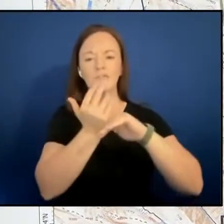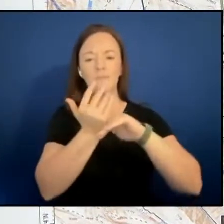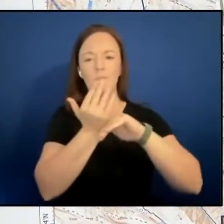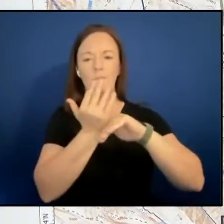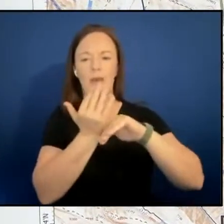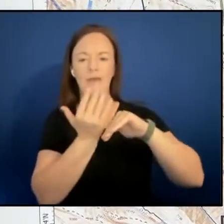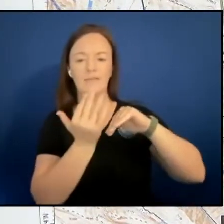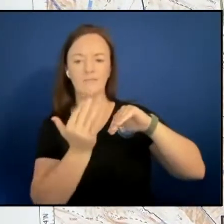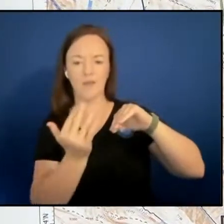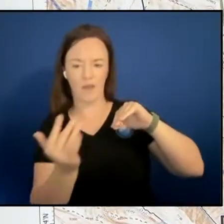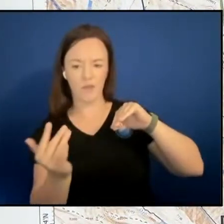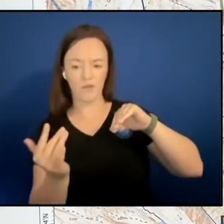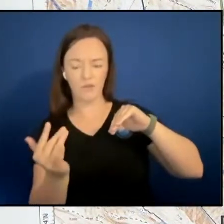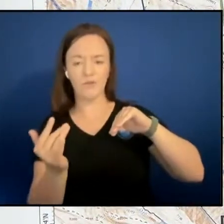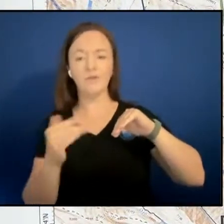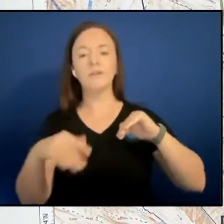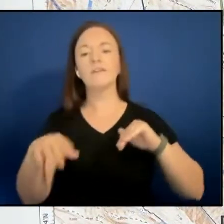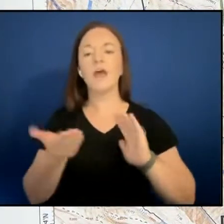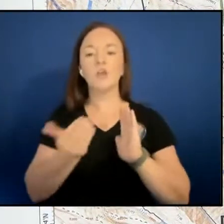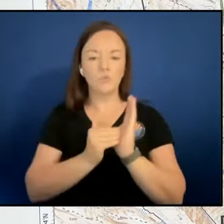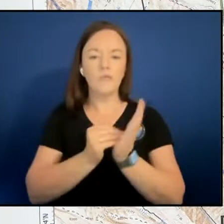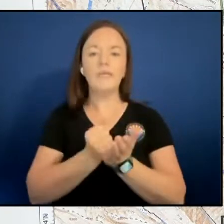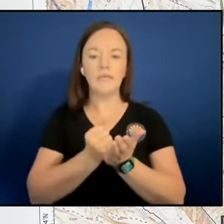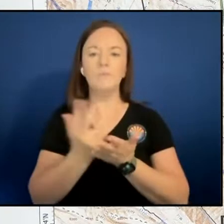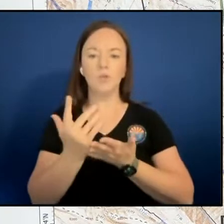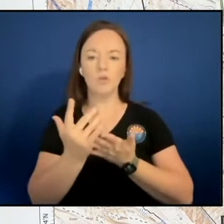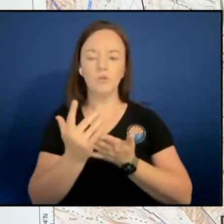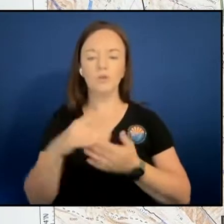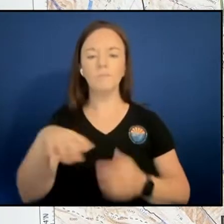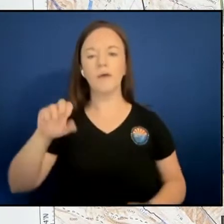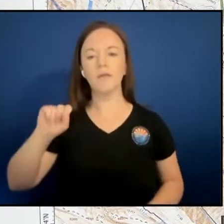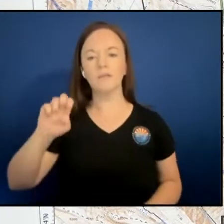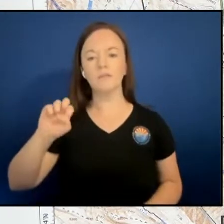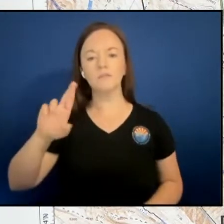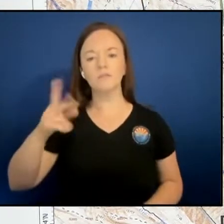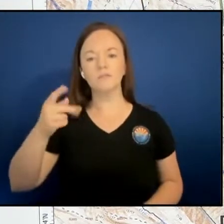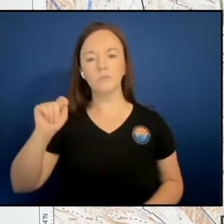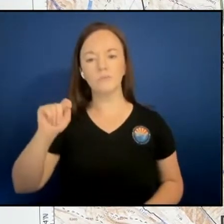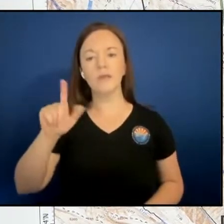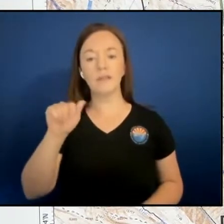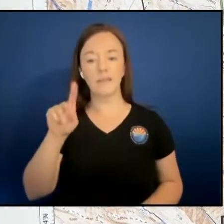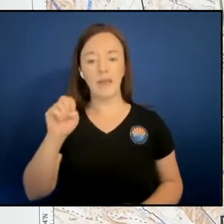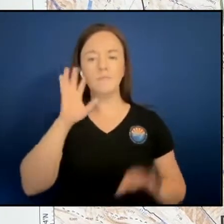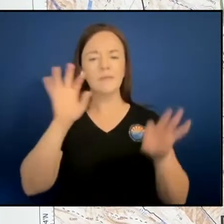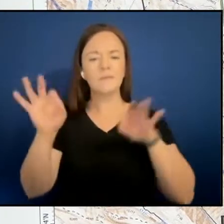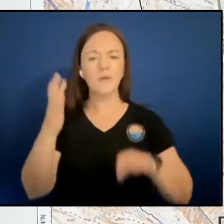here. And so I just want to tell you why that was reburning.